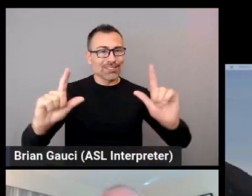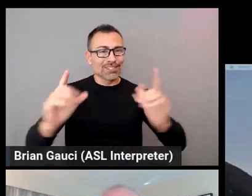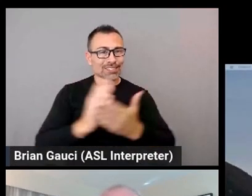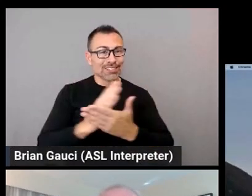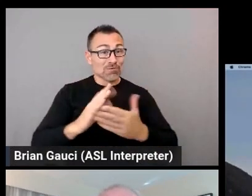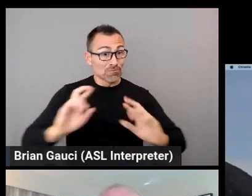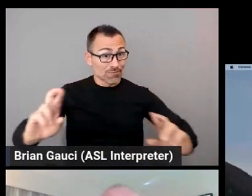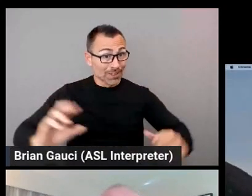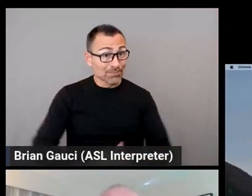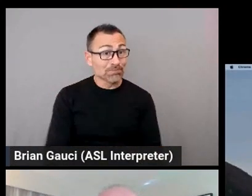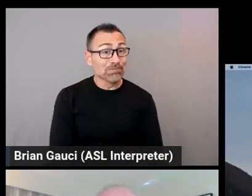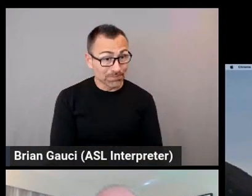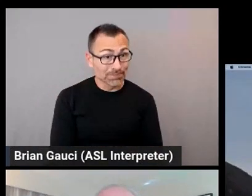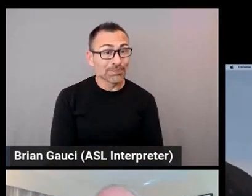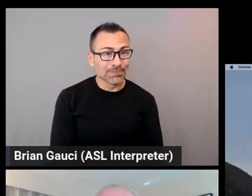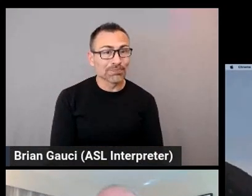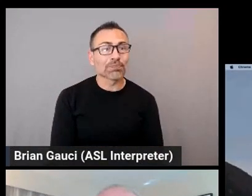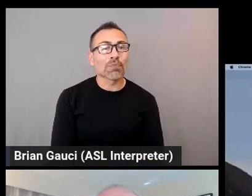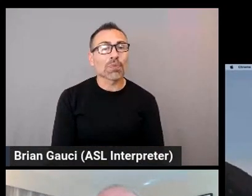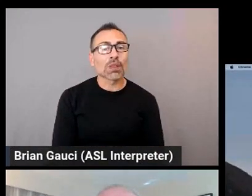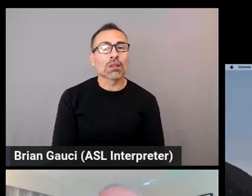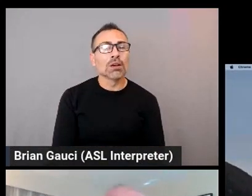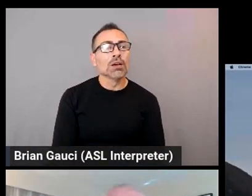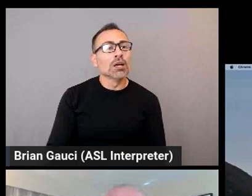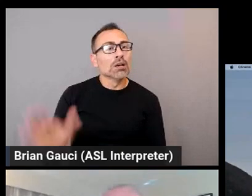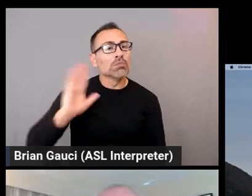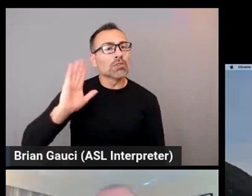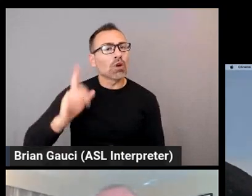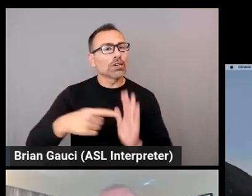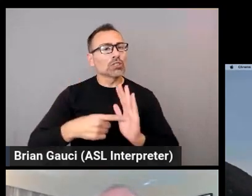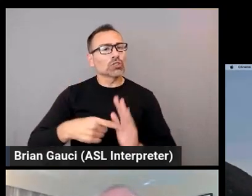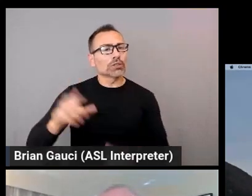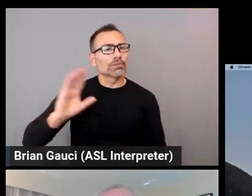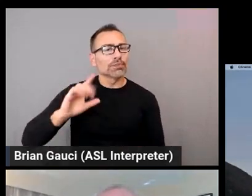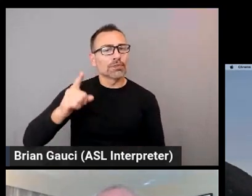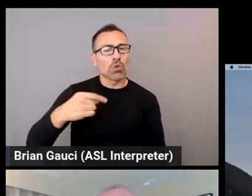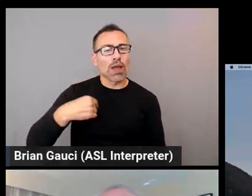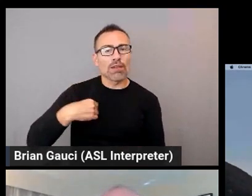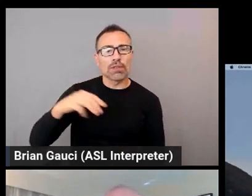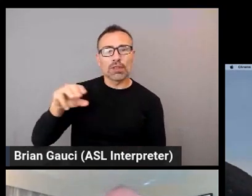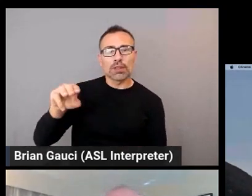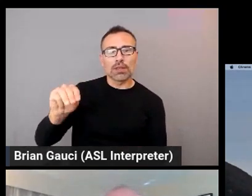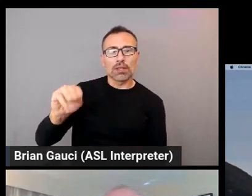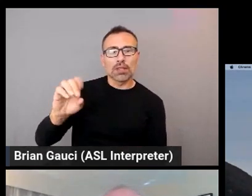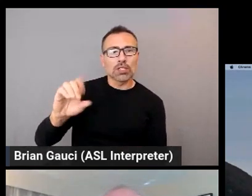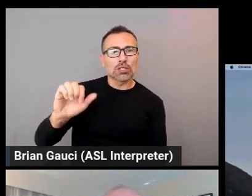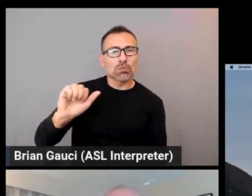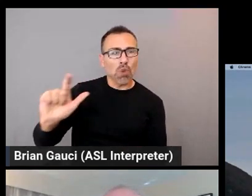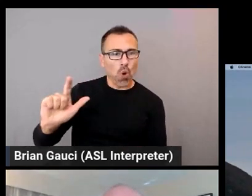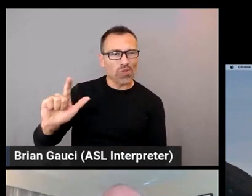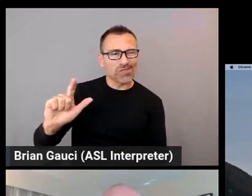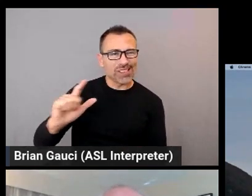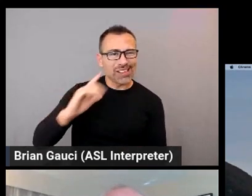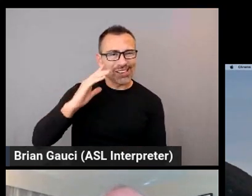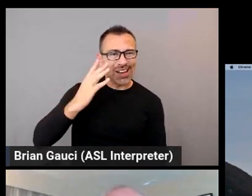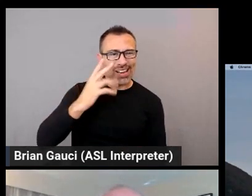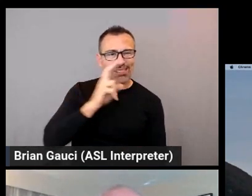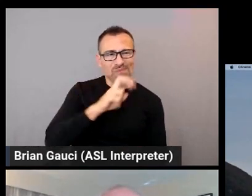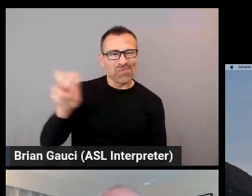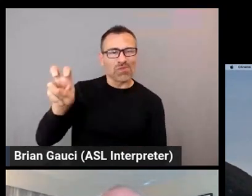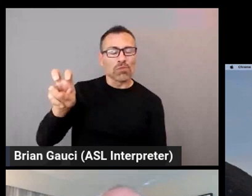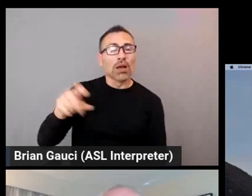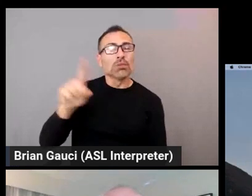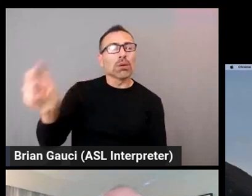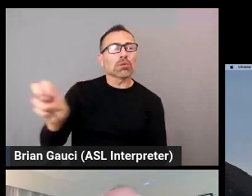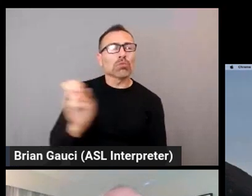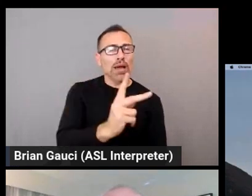ready. So I showed you earlier, there's this modal that I went past. So I'm going to go back to that. When you come into the